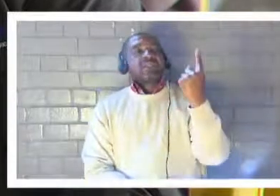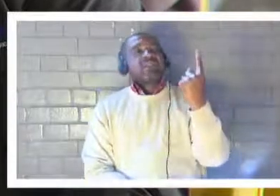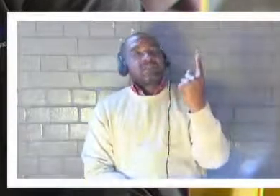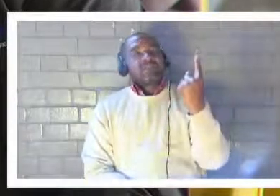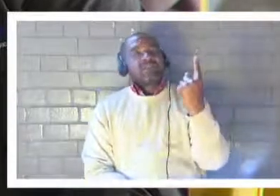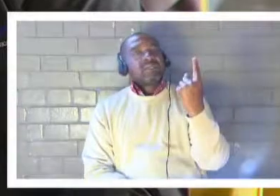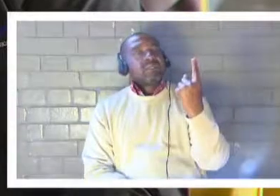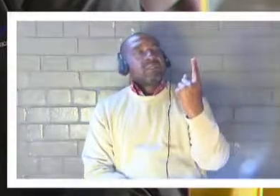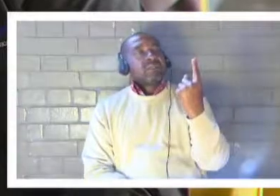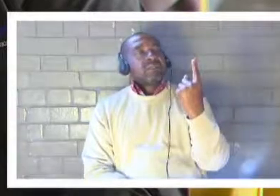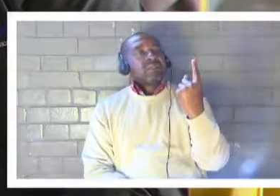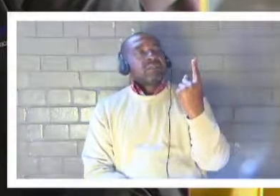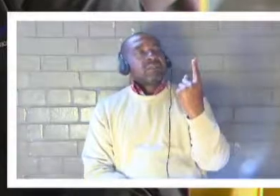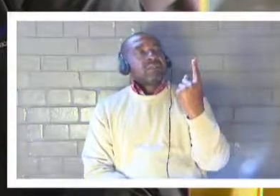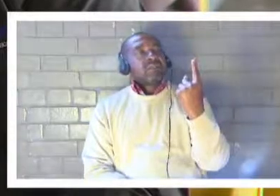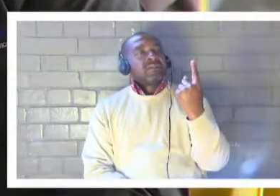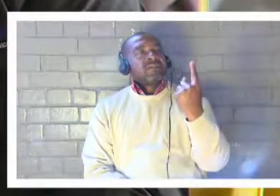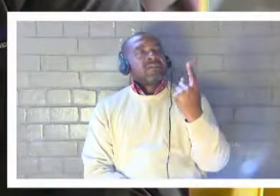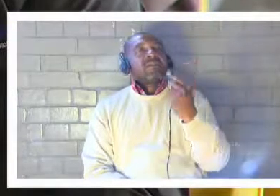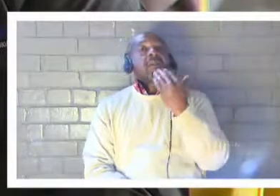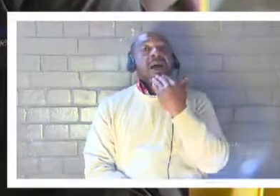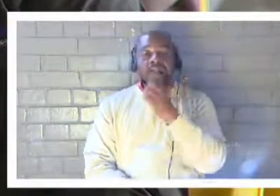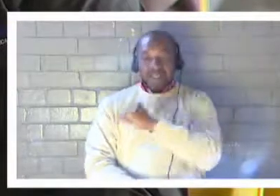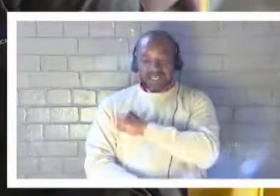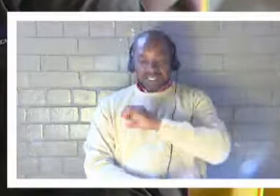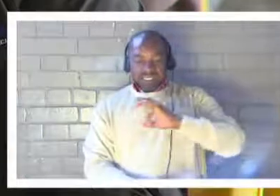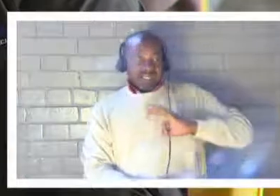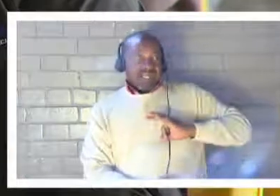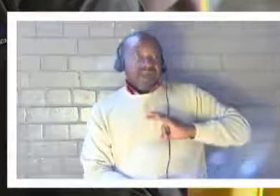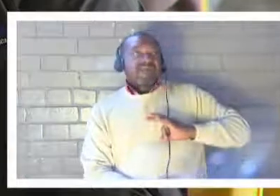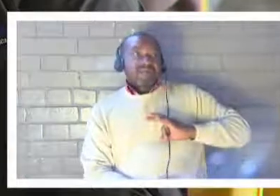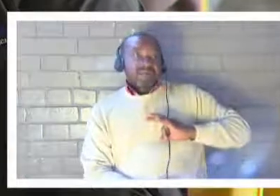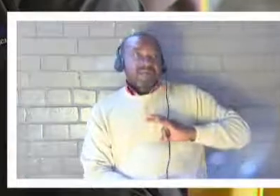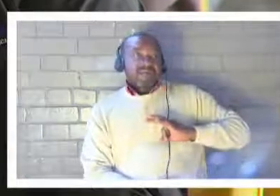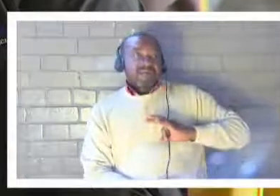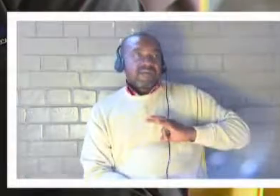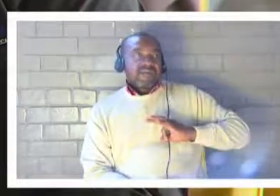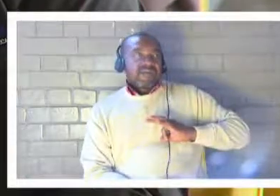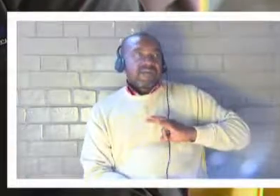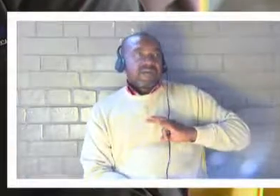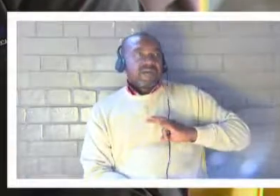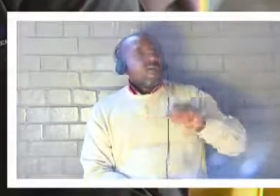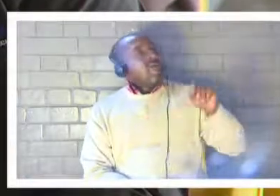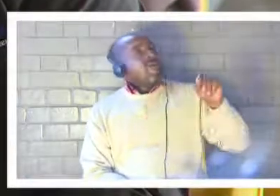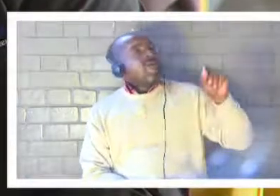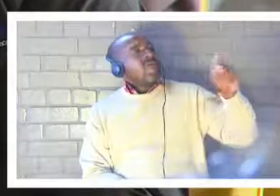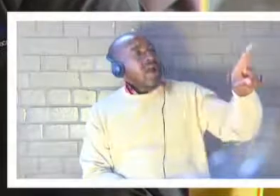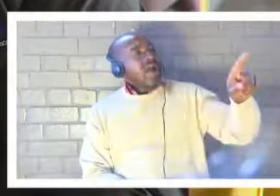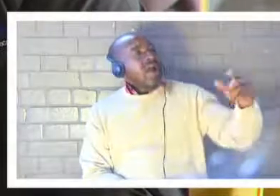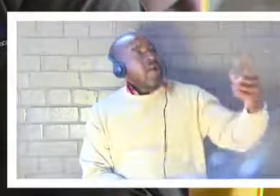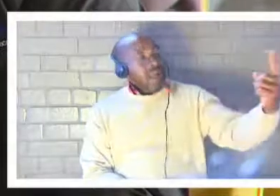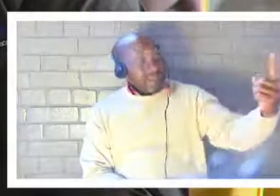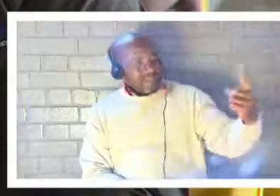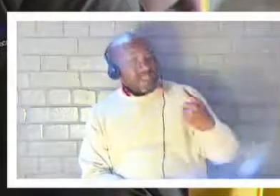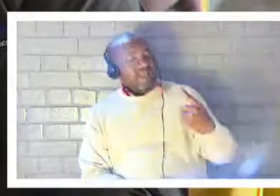implementing agent, DID. DID, they don't have all this discipline. You know, in maintenance, you need